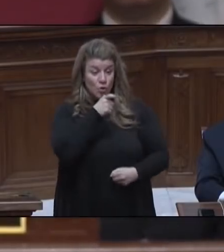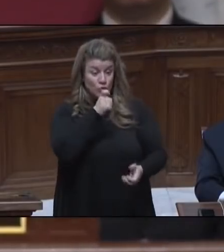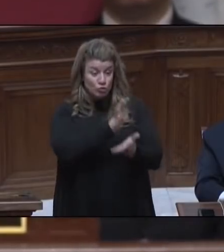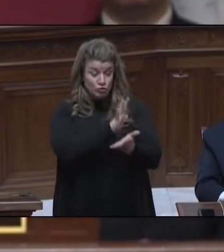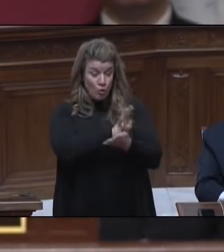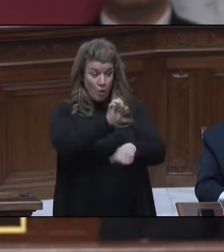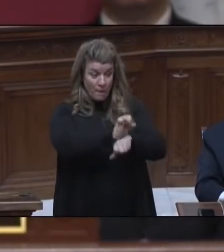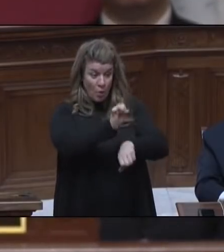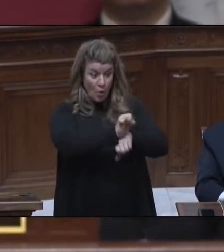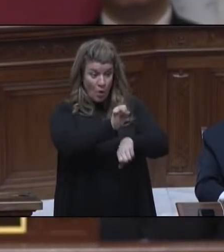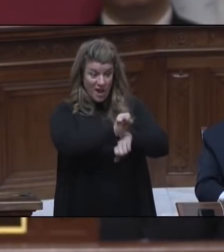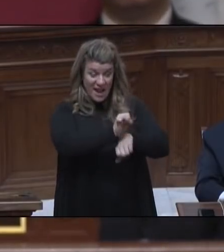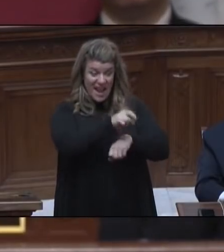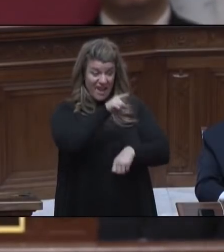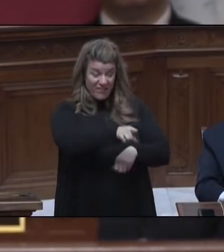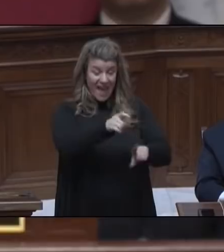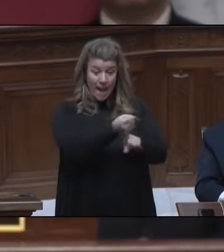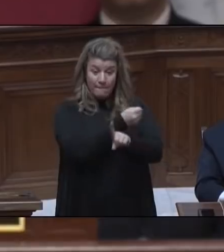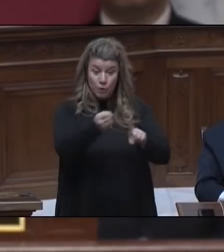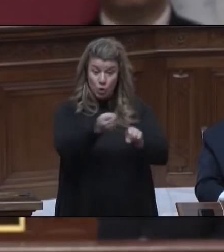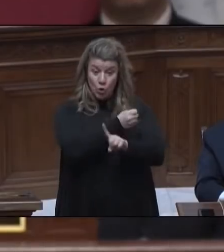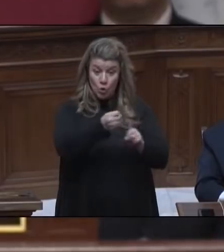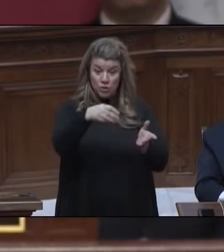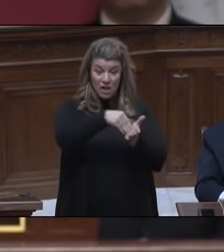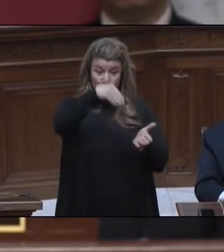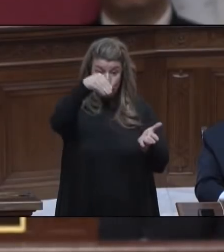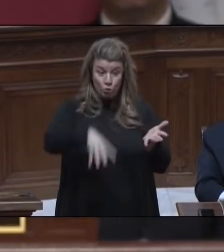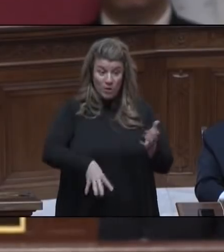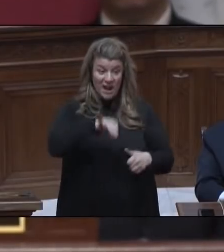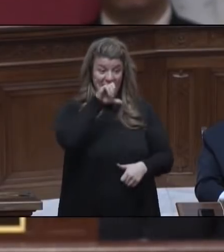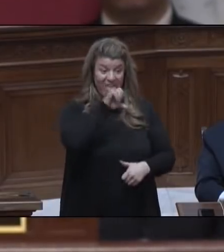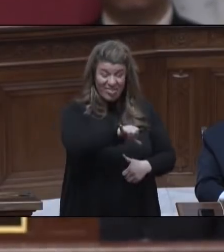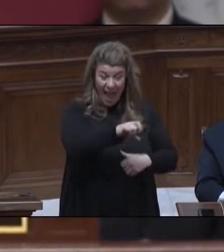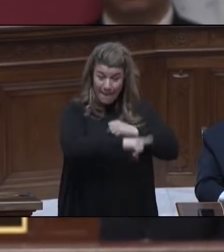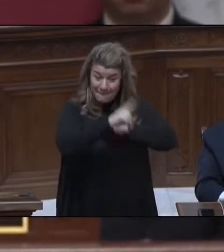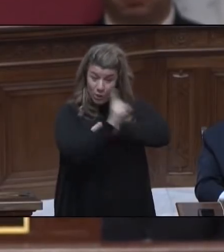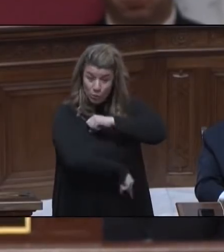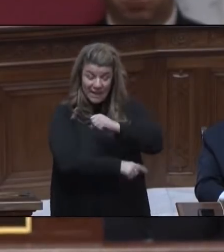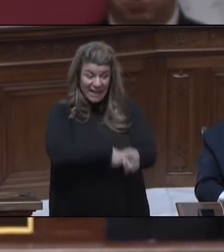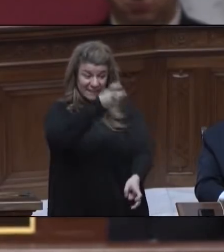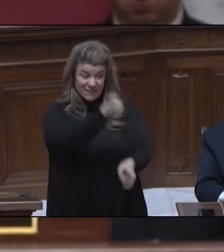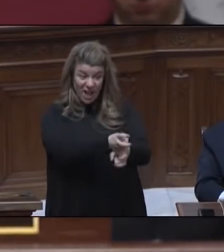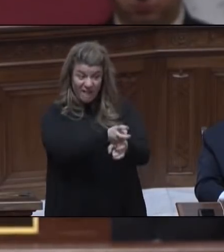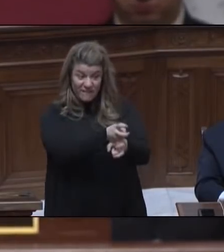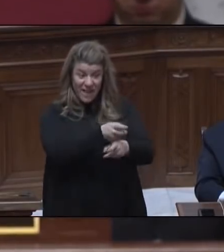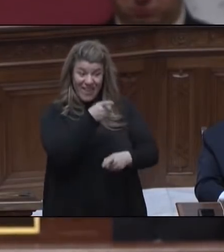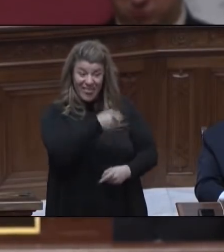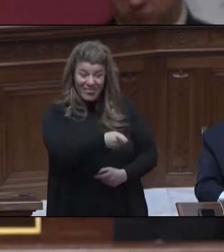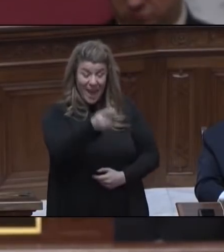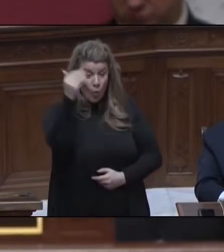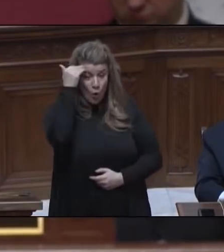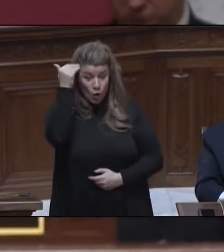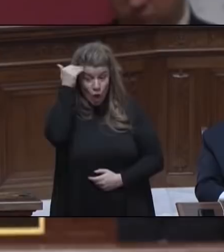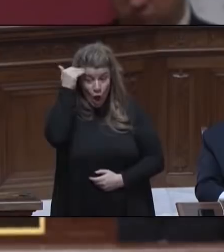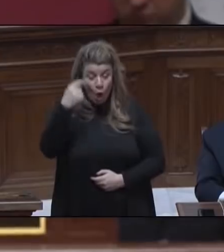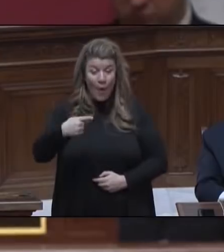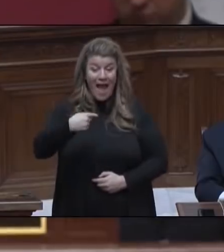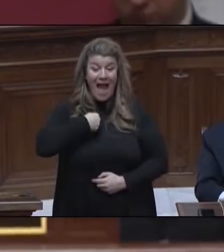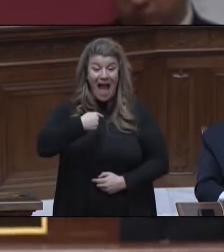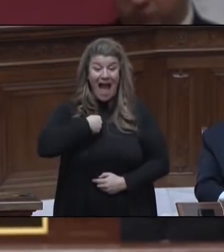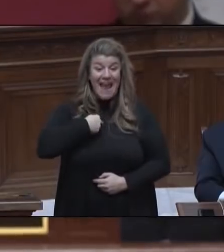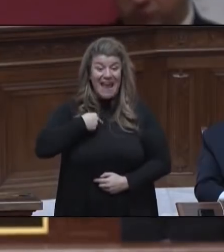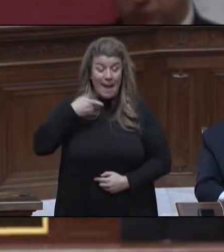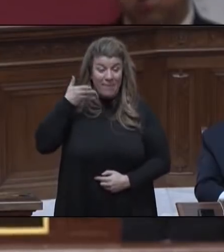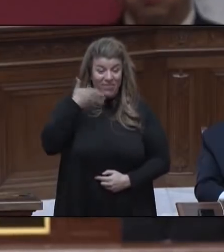that abuses a student so tough that they will know that I am sitting on their